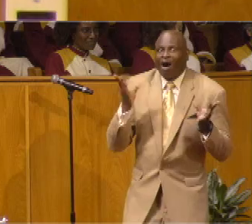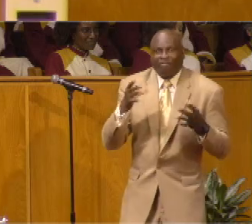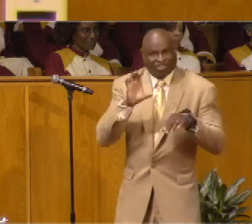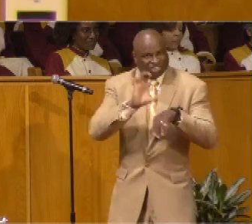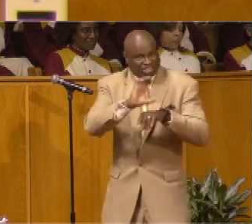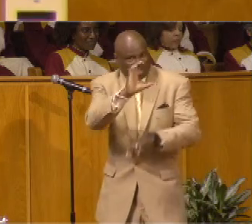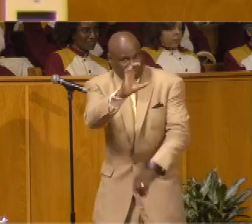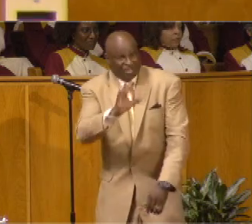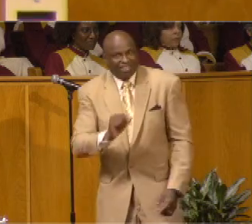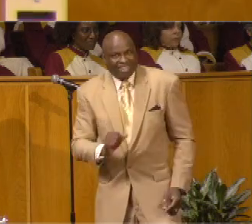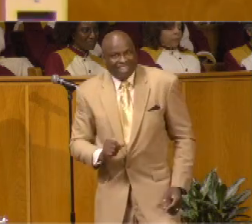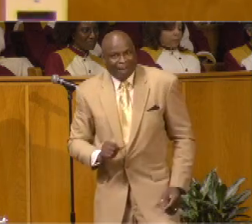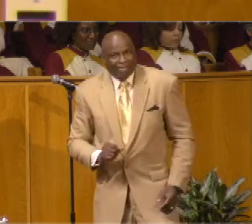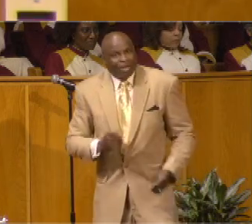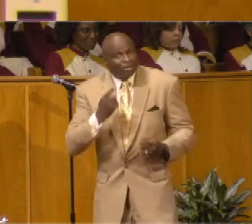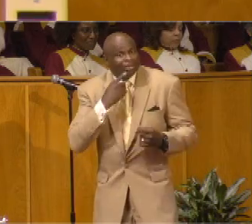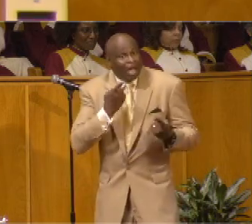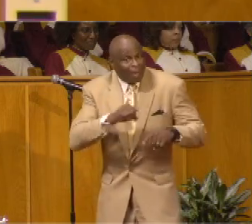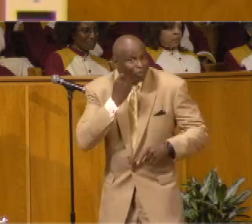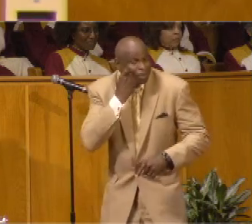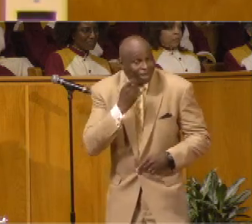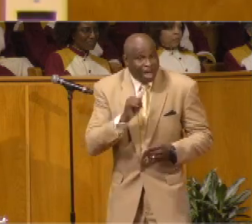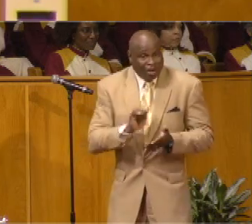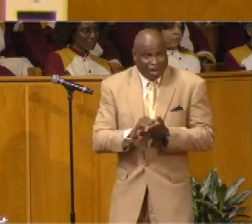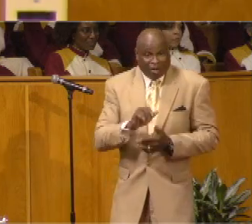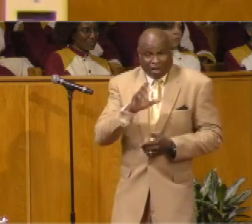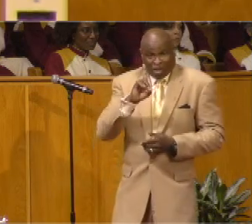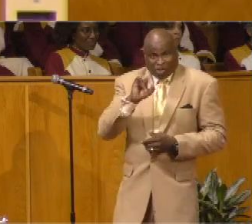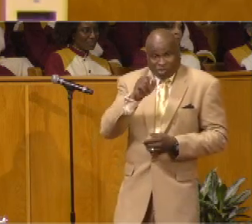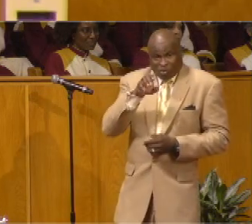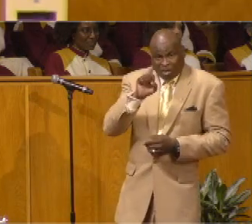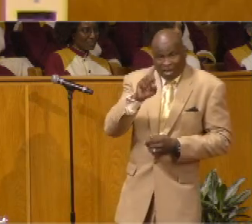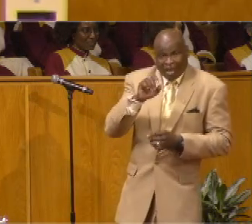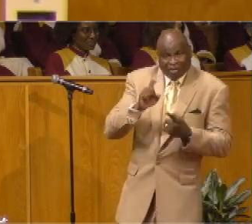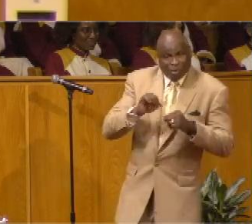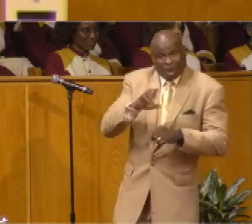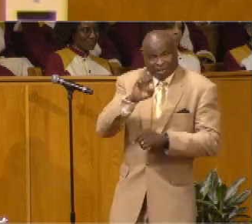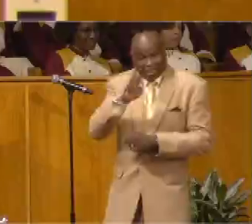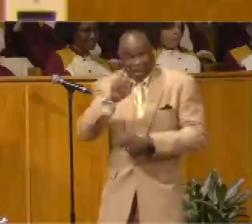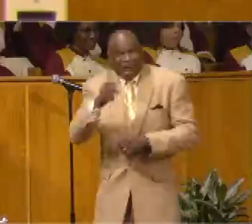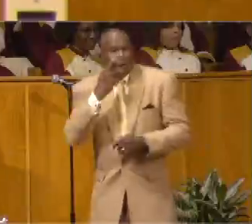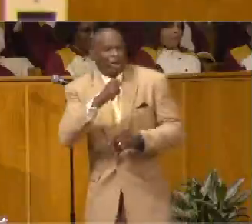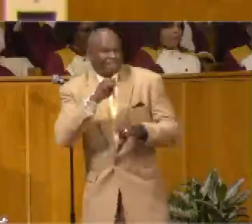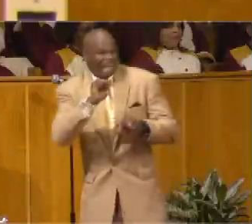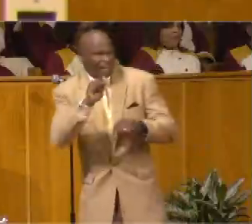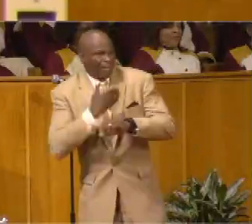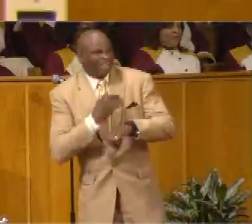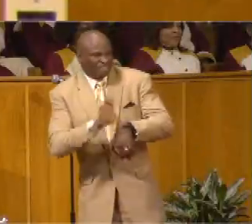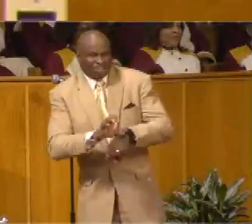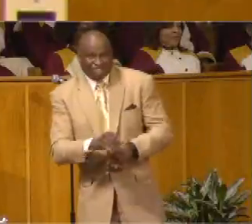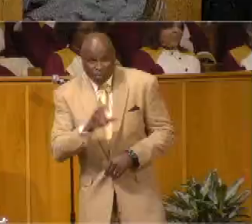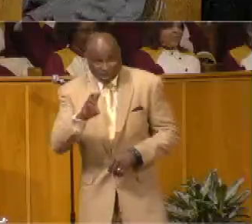Elaine, somebody asked me the other day, "Do I watch Greenleaf?" I said, "No, I watch Alfred Street."